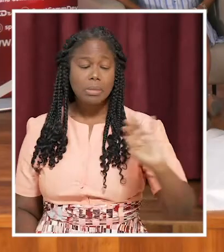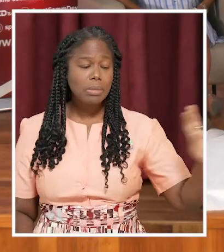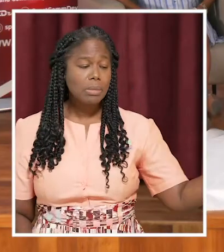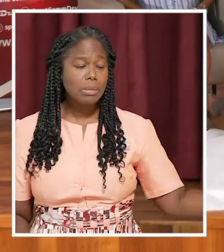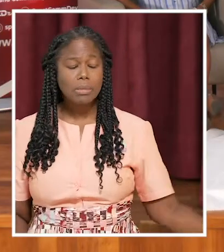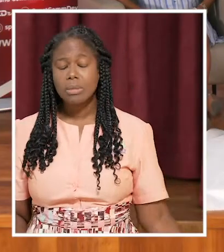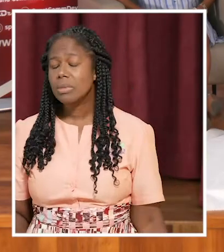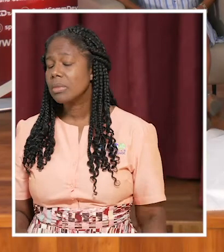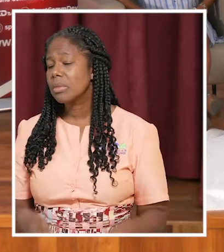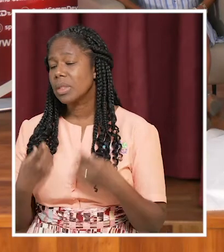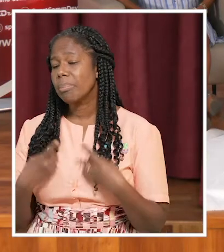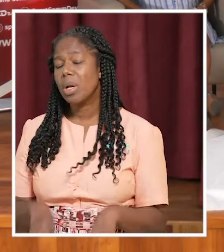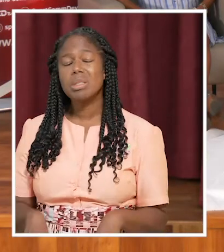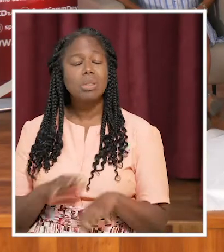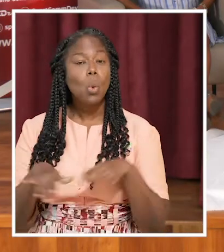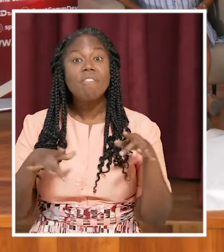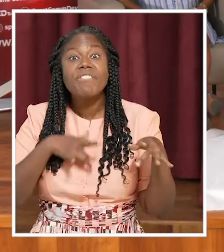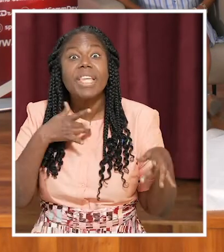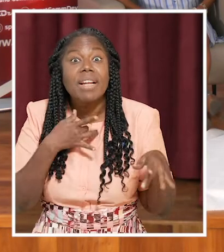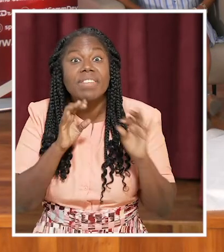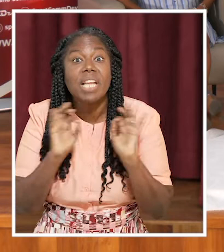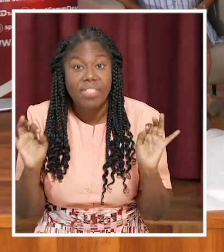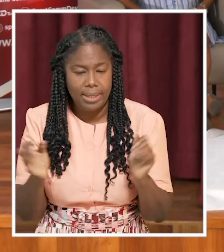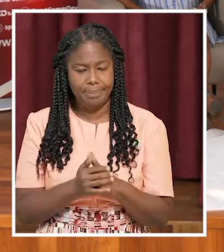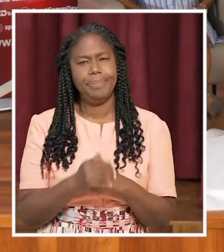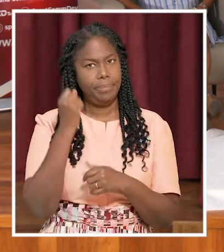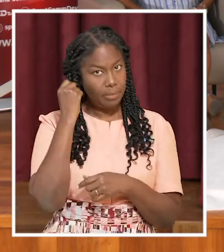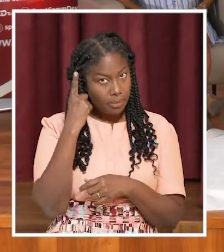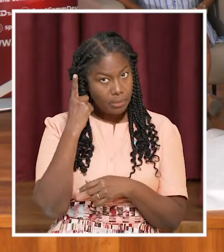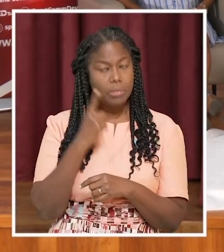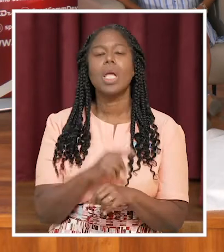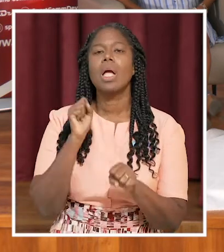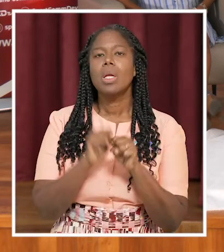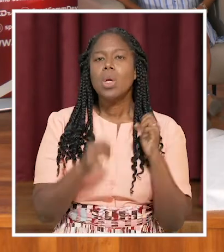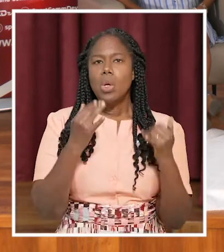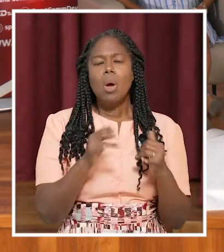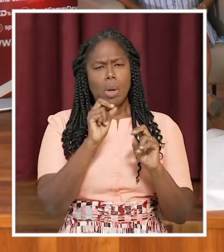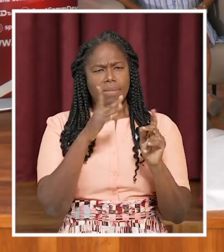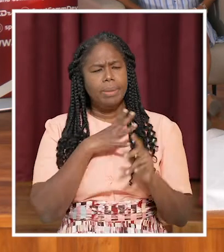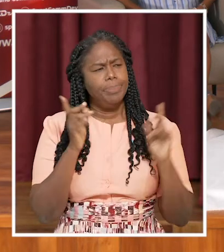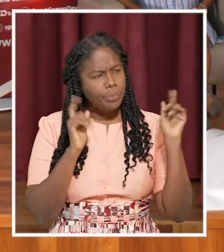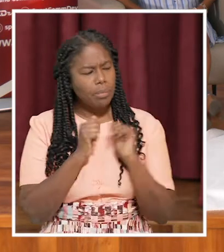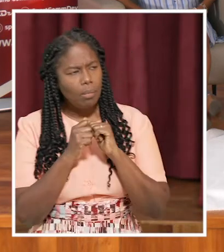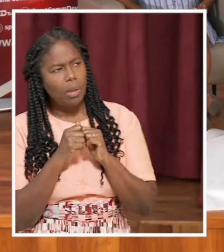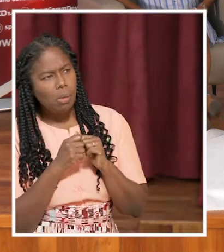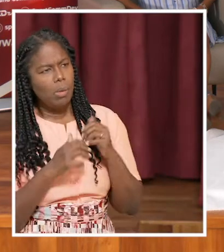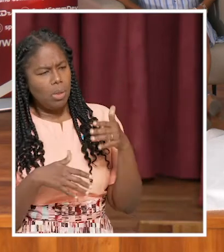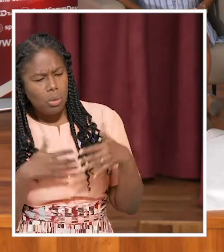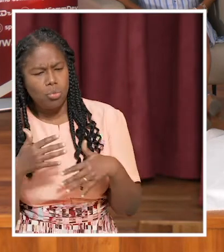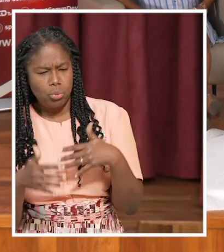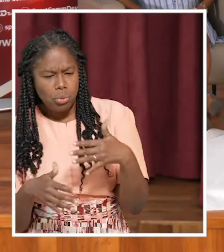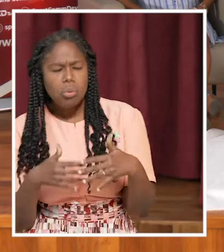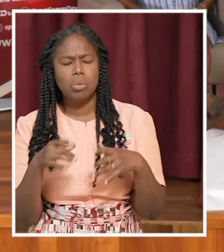depression, and someone is going through this, or they may have a family member that is going through this. And we, as I said, trainees, we